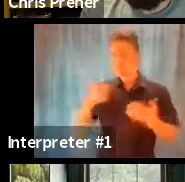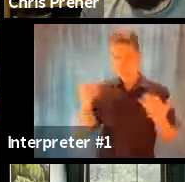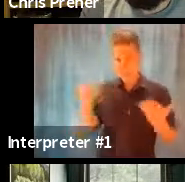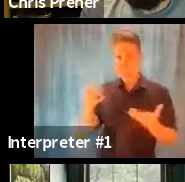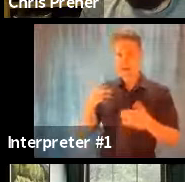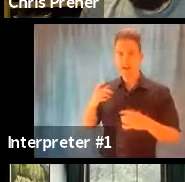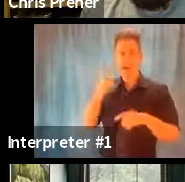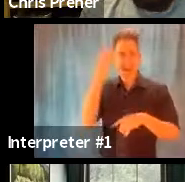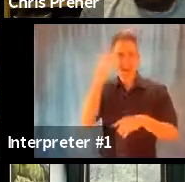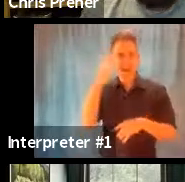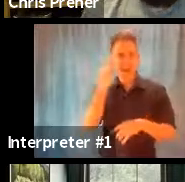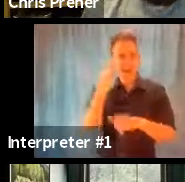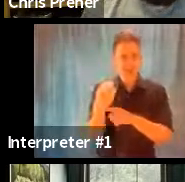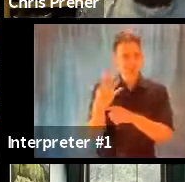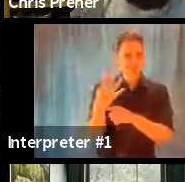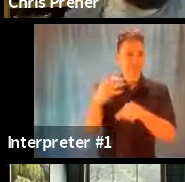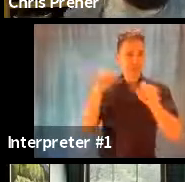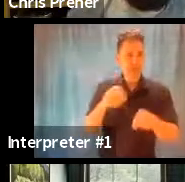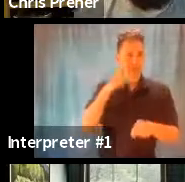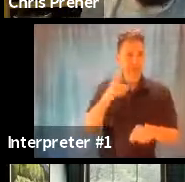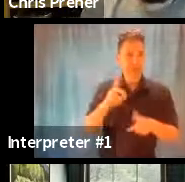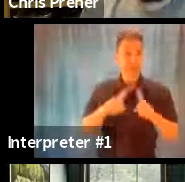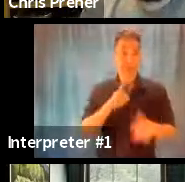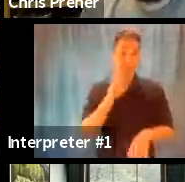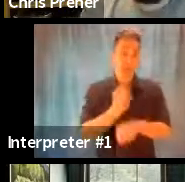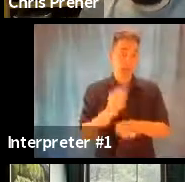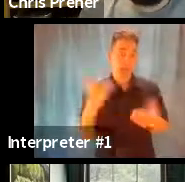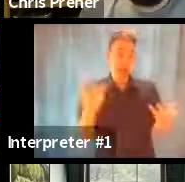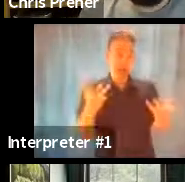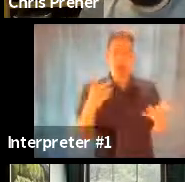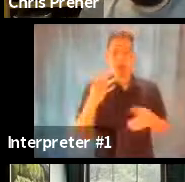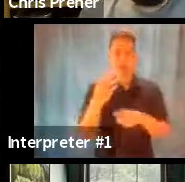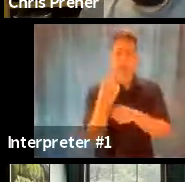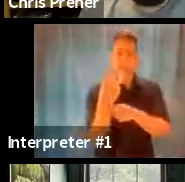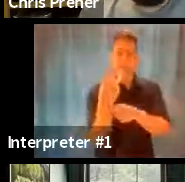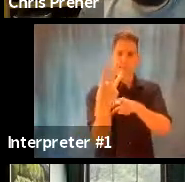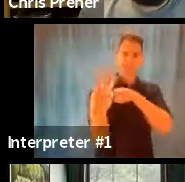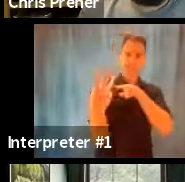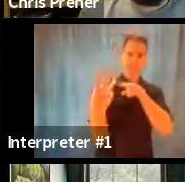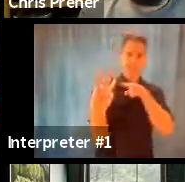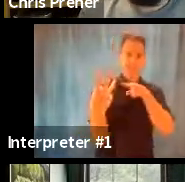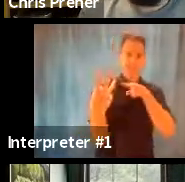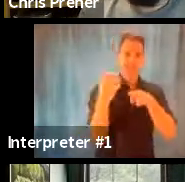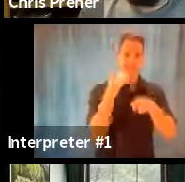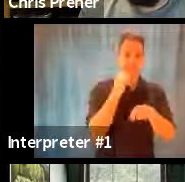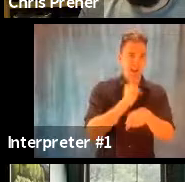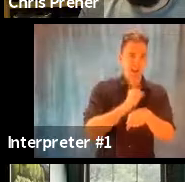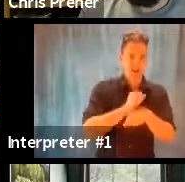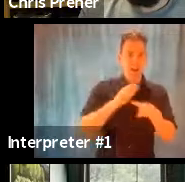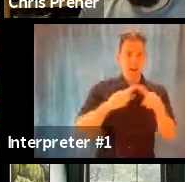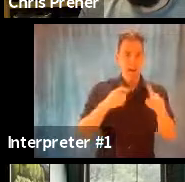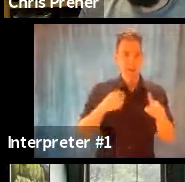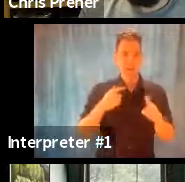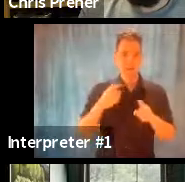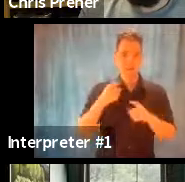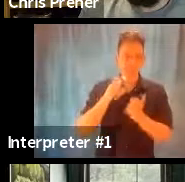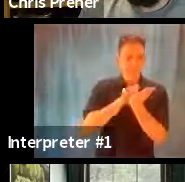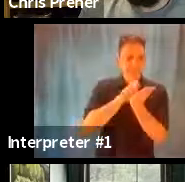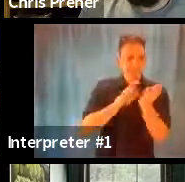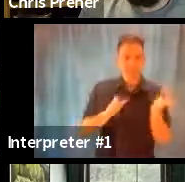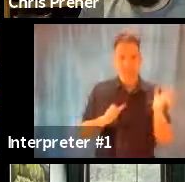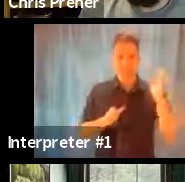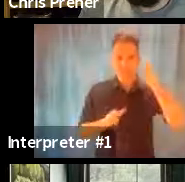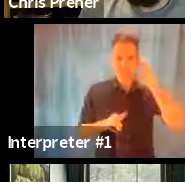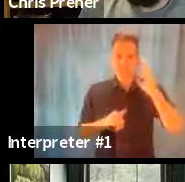on camera at all, but I am here. I don't know if my webcam's working right now, but I did dial in on Zoom. Okay. Well, I'll go ahead and get